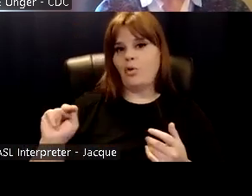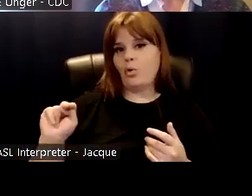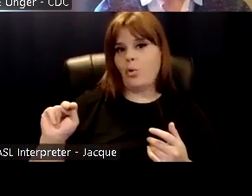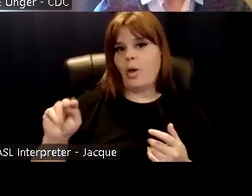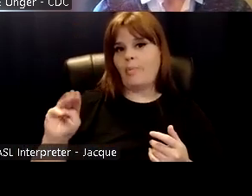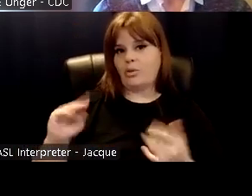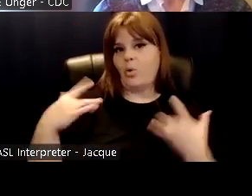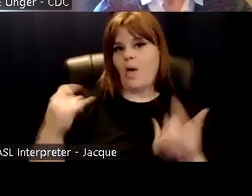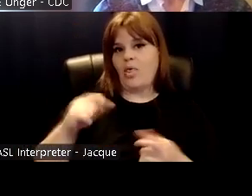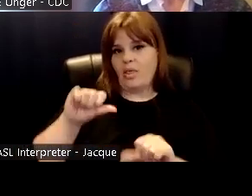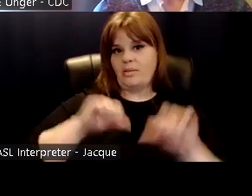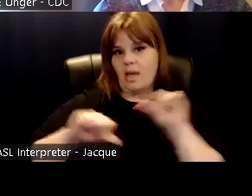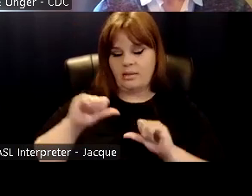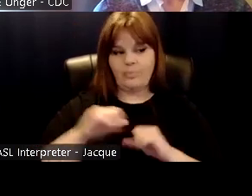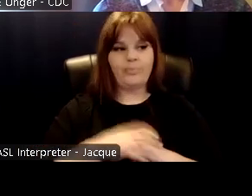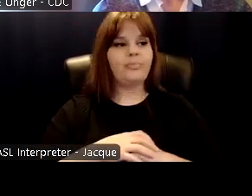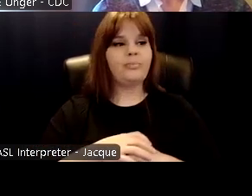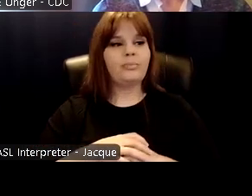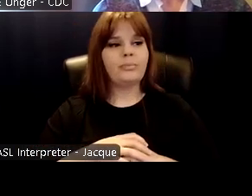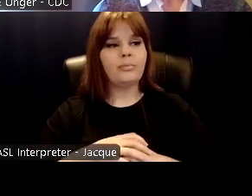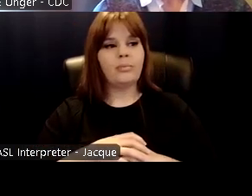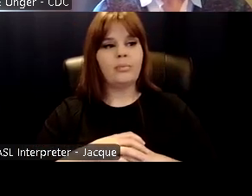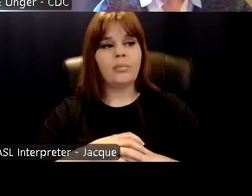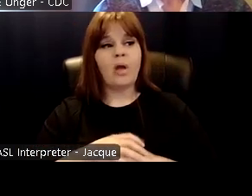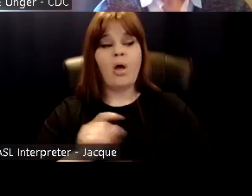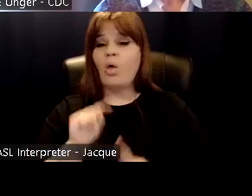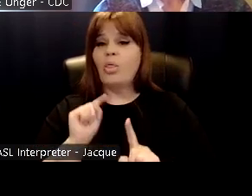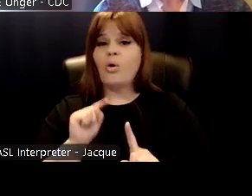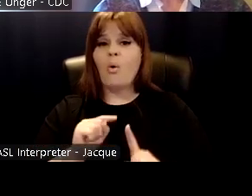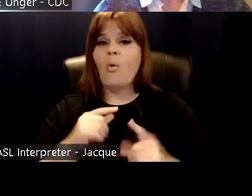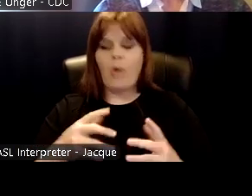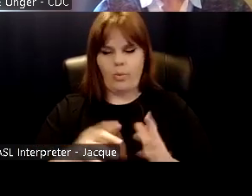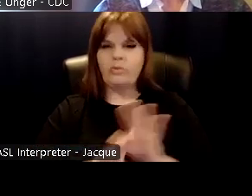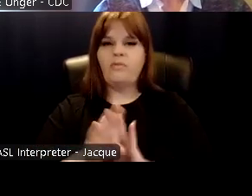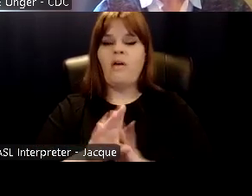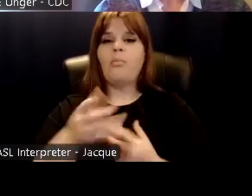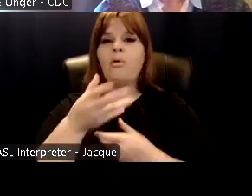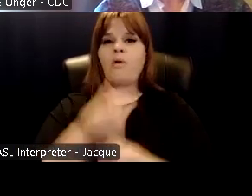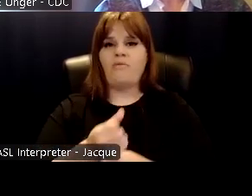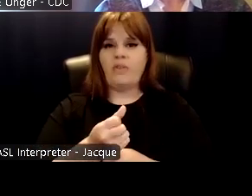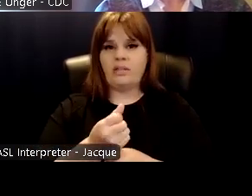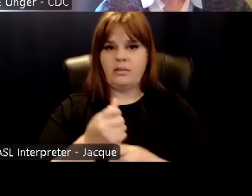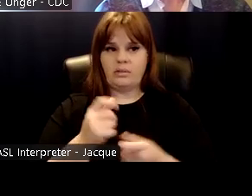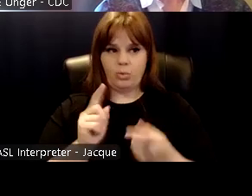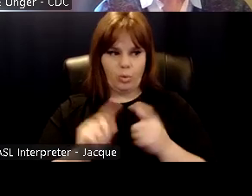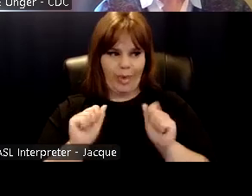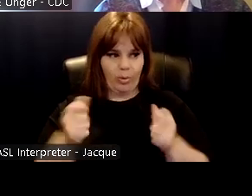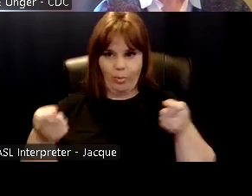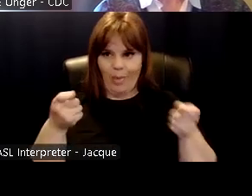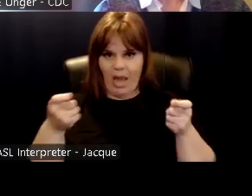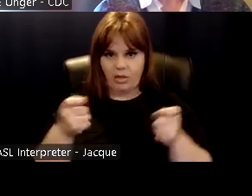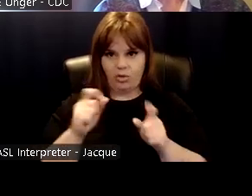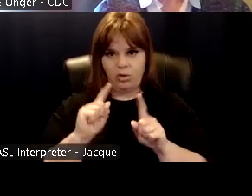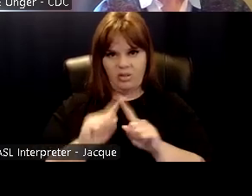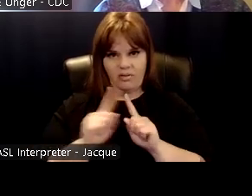Sciences. And the goal was to develop confidence in managing these conditions among safety